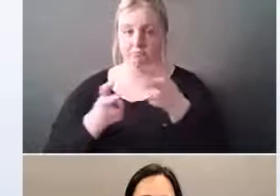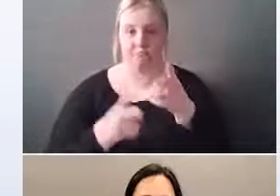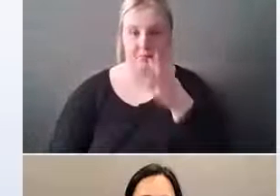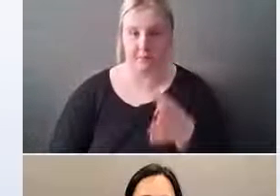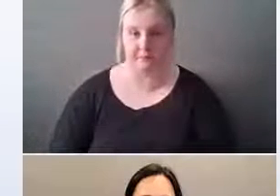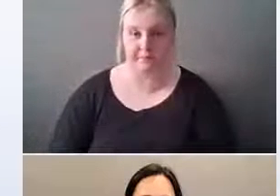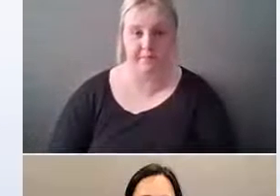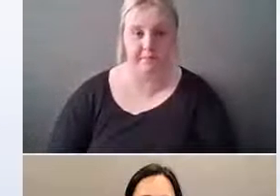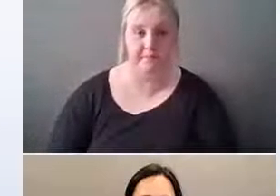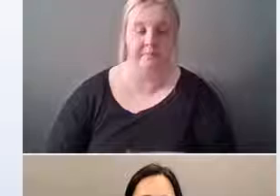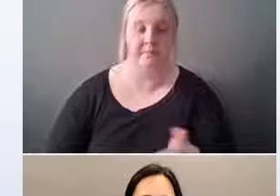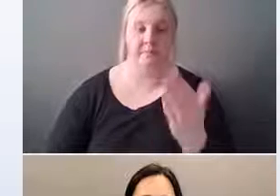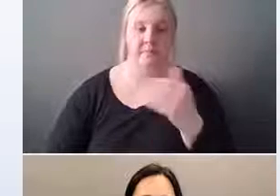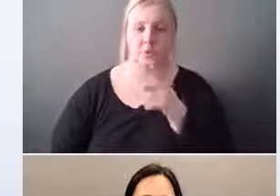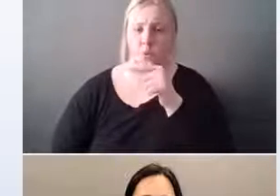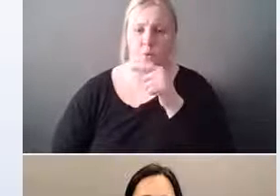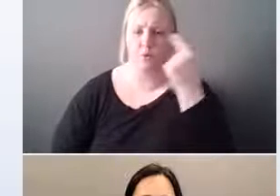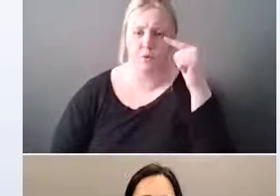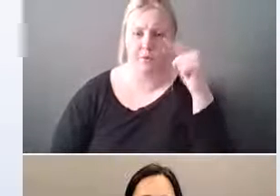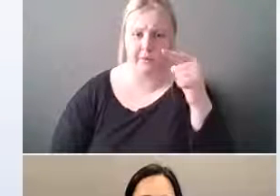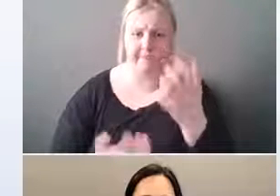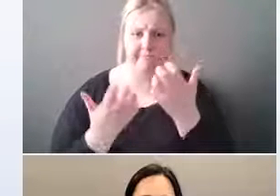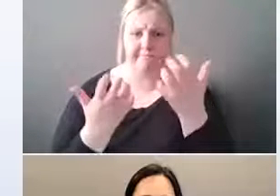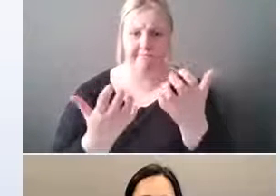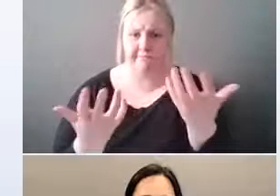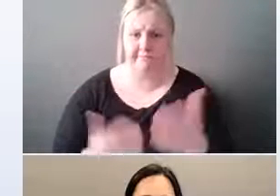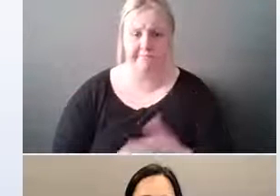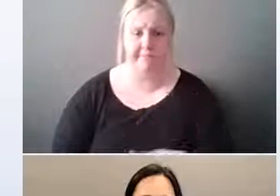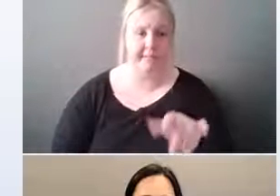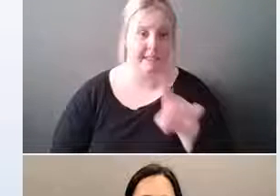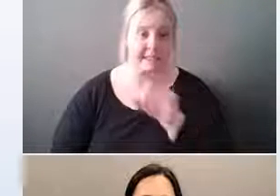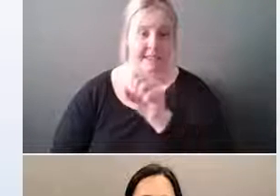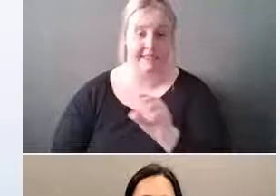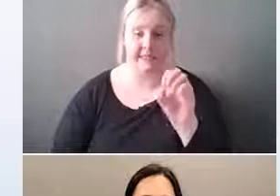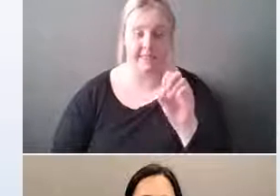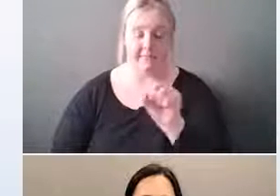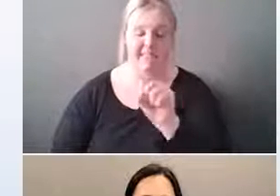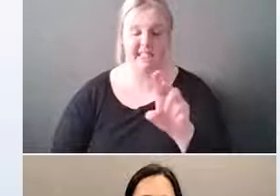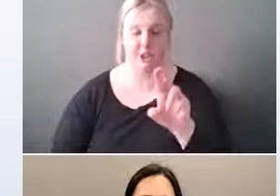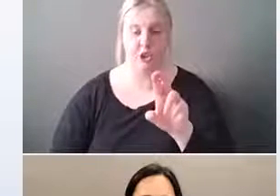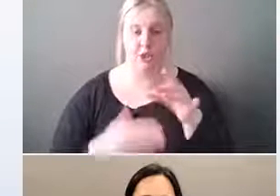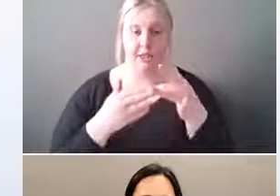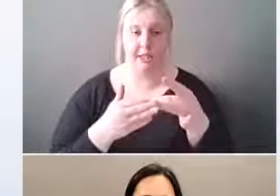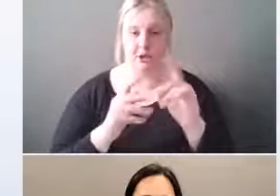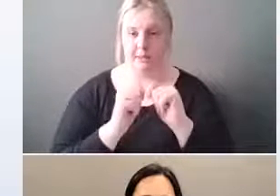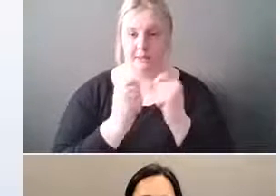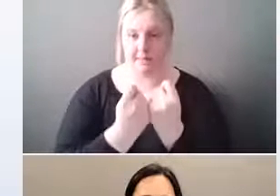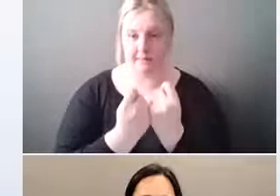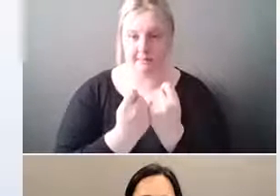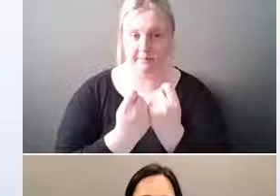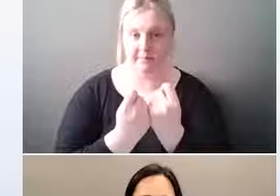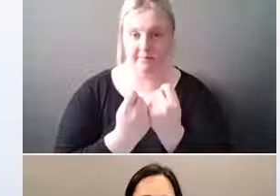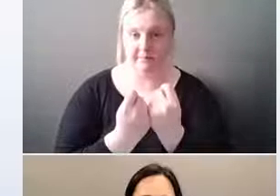The intended audience for the toolkit itself is the senior leadership team. So from the